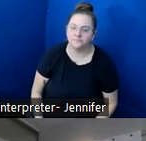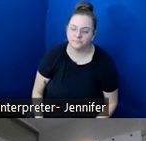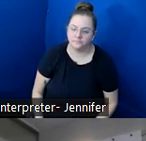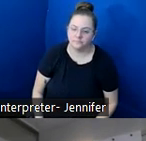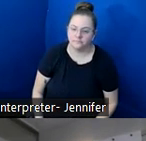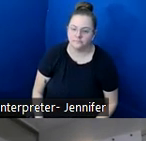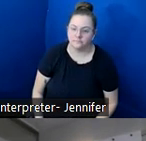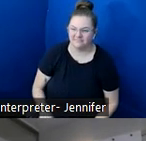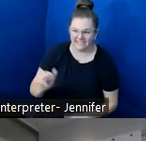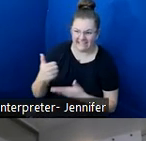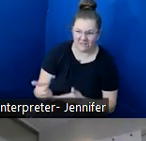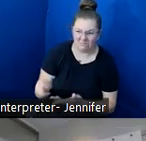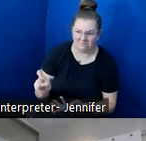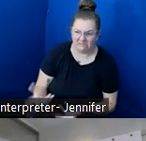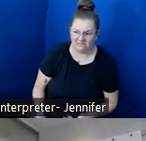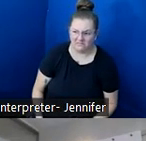Does that help at all?